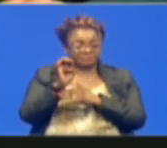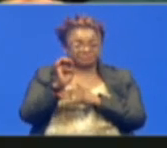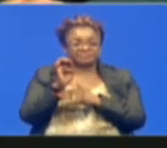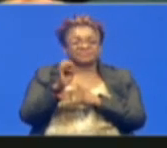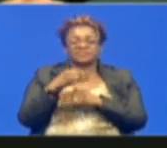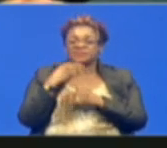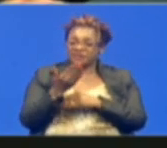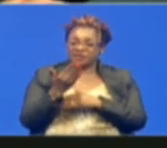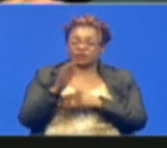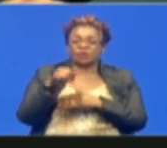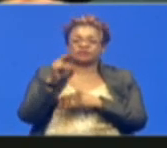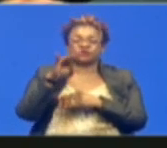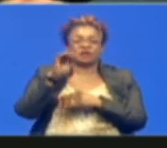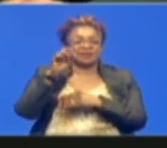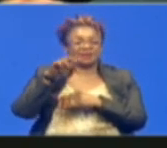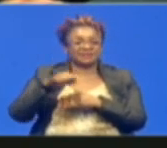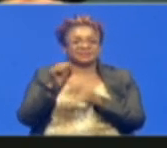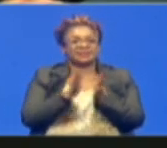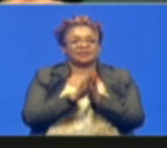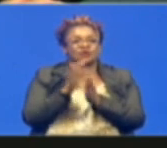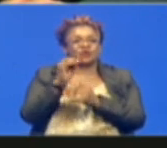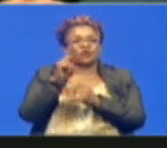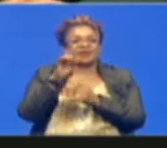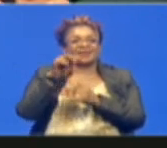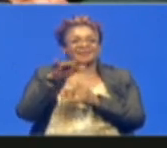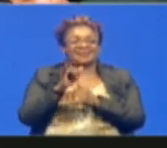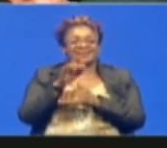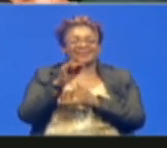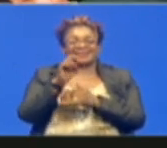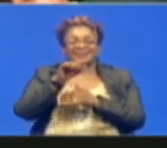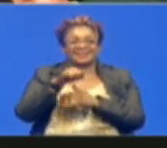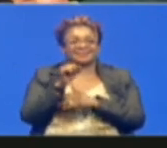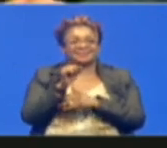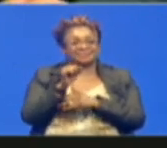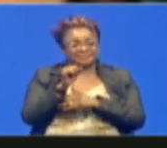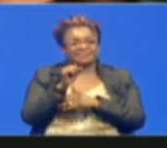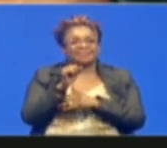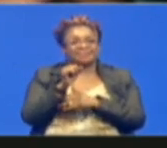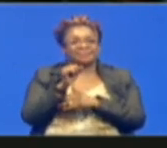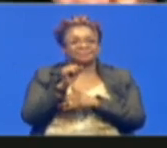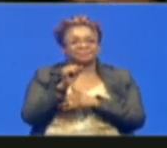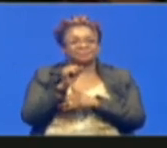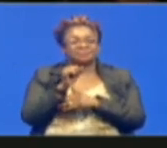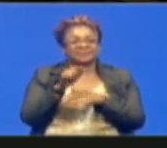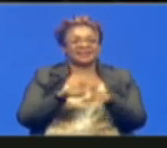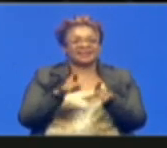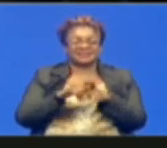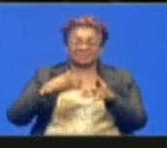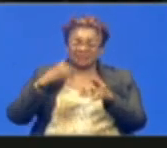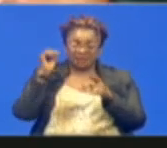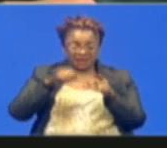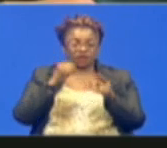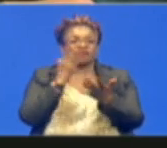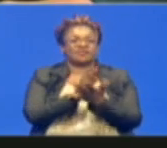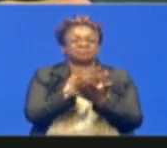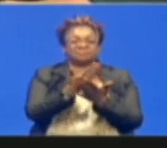Thank you, Julians, and Okari, Dennis. T, as I can attest, and I'm sure many a Kenyan can